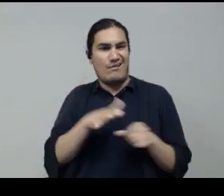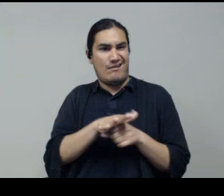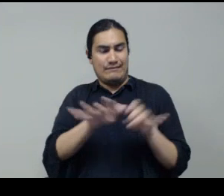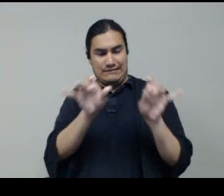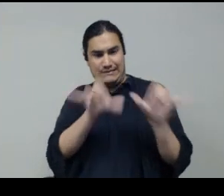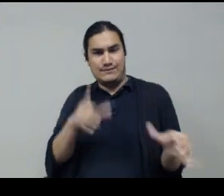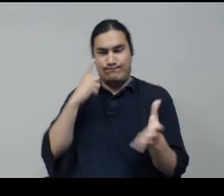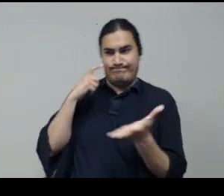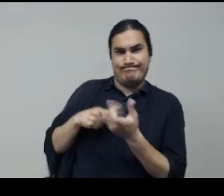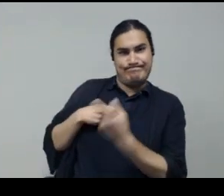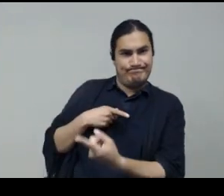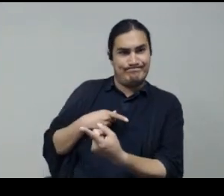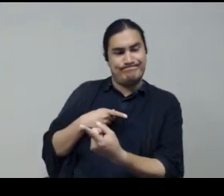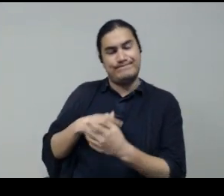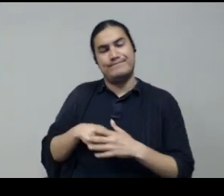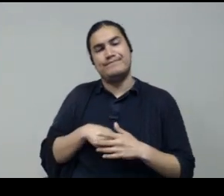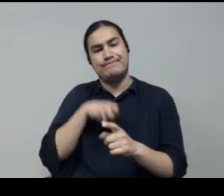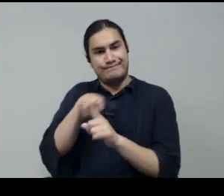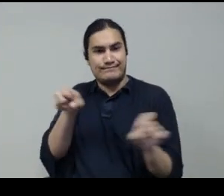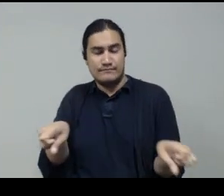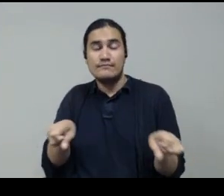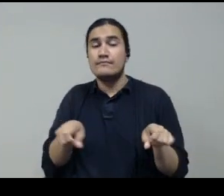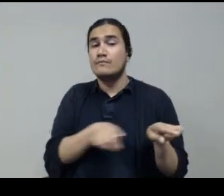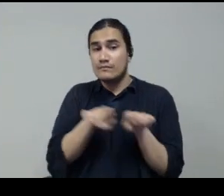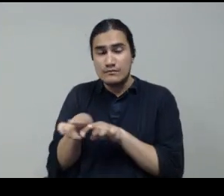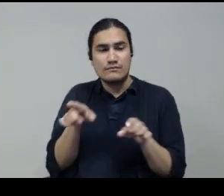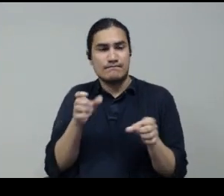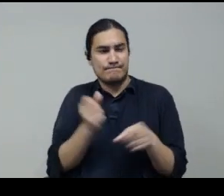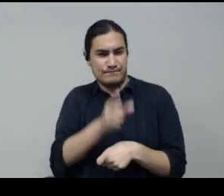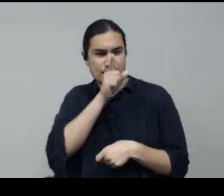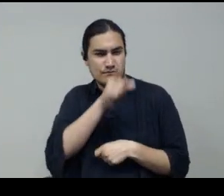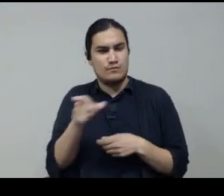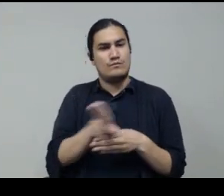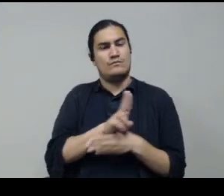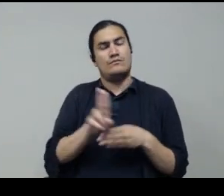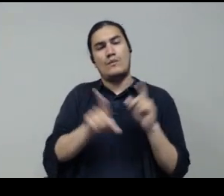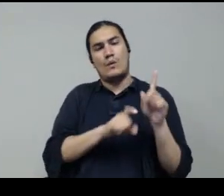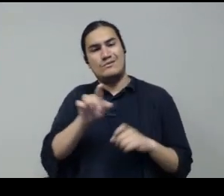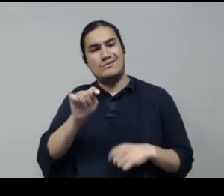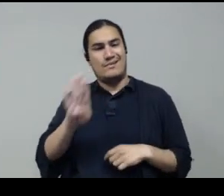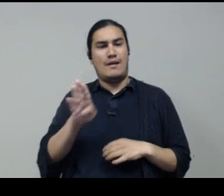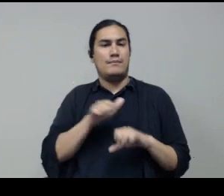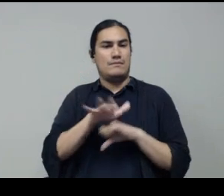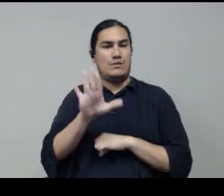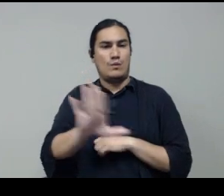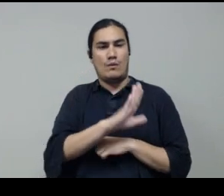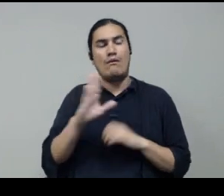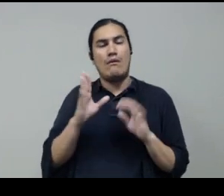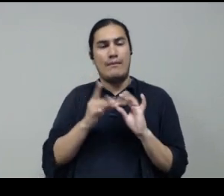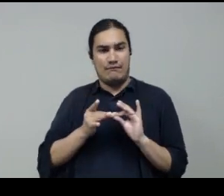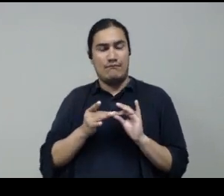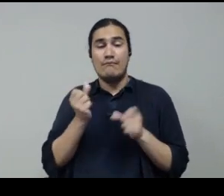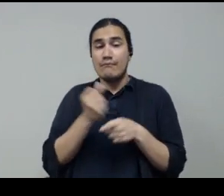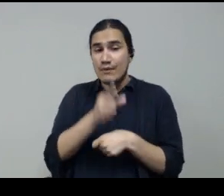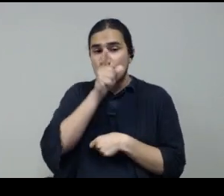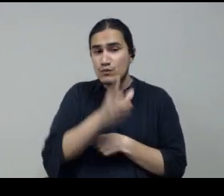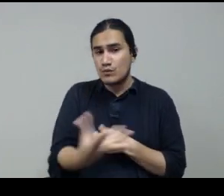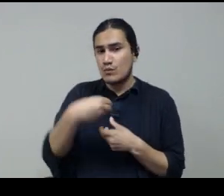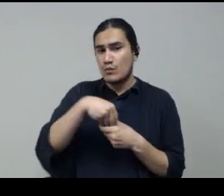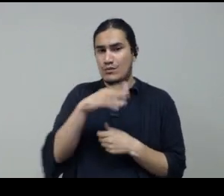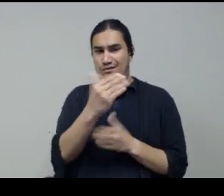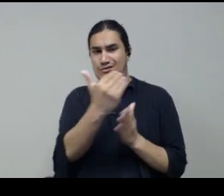acknowledge you. Alternately, you may use the questions tab to submit your comment. Please be sure to include the agenda item